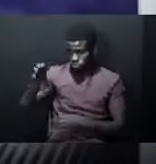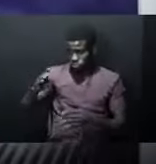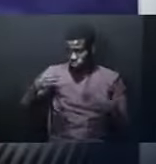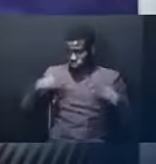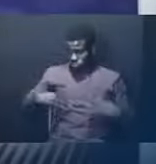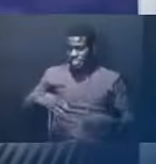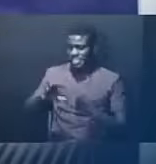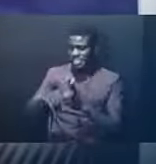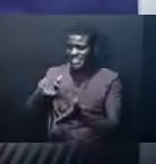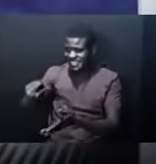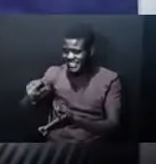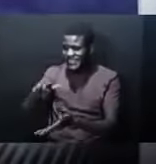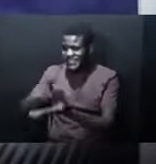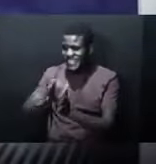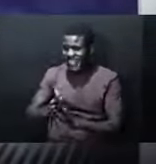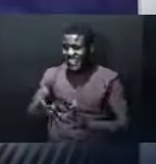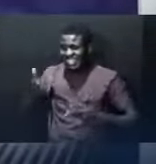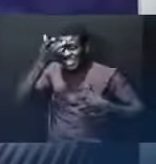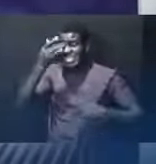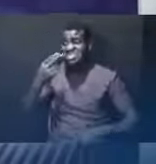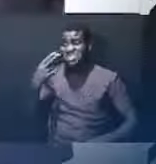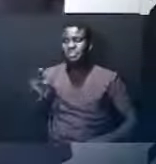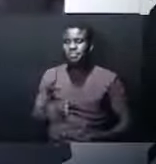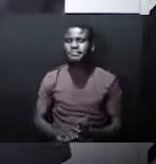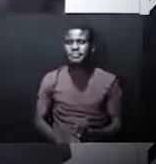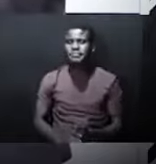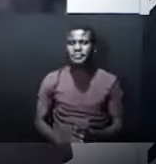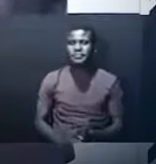knowing what the devil could do,